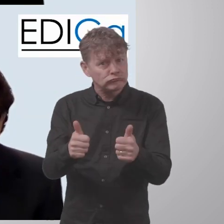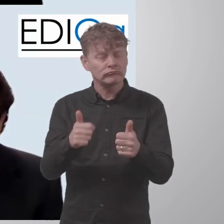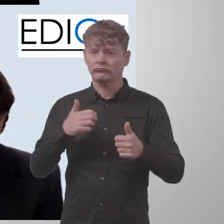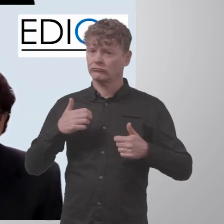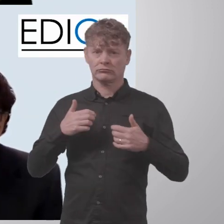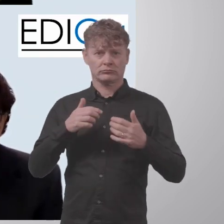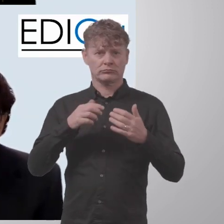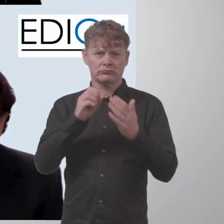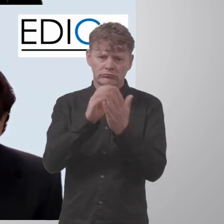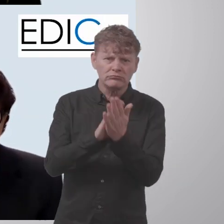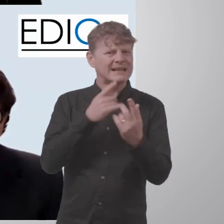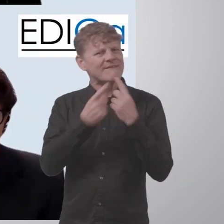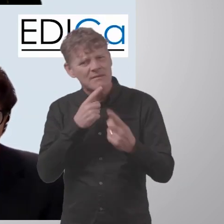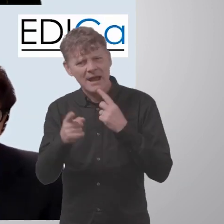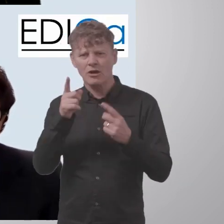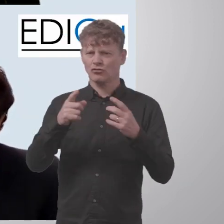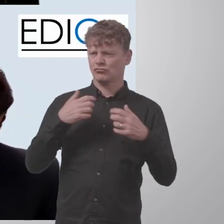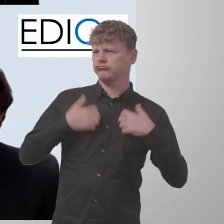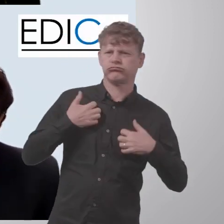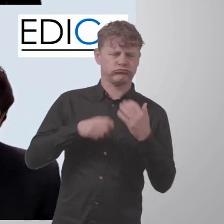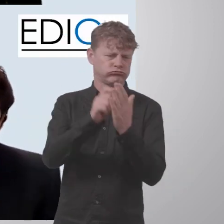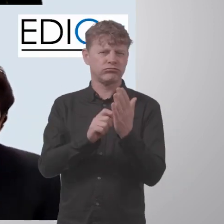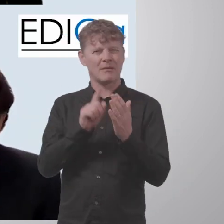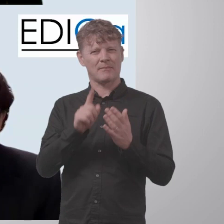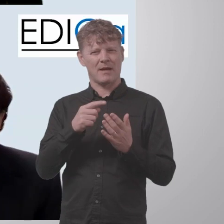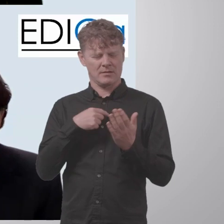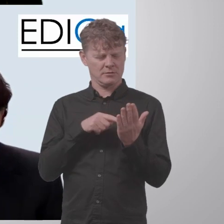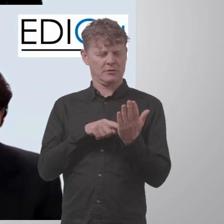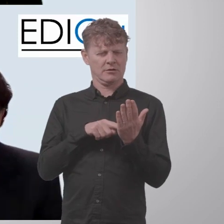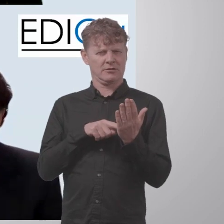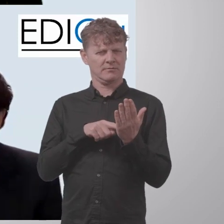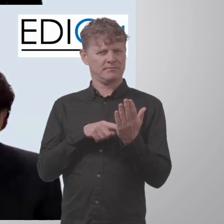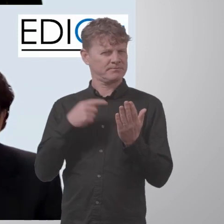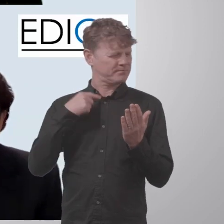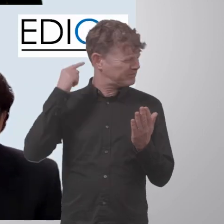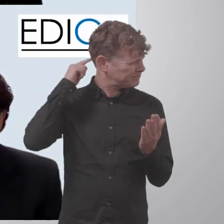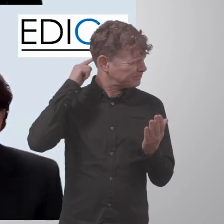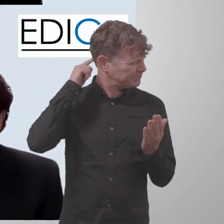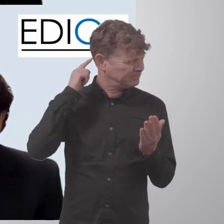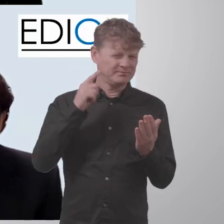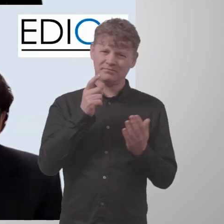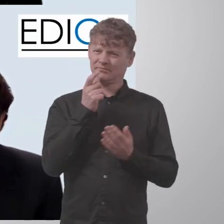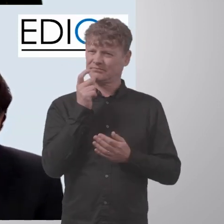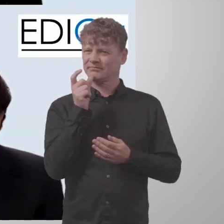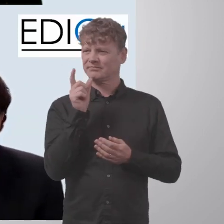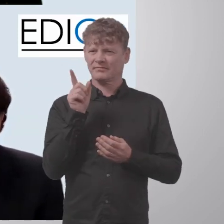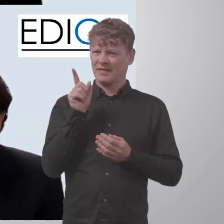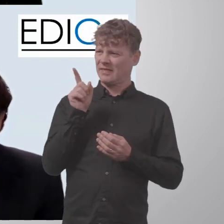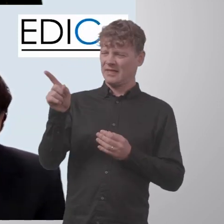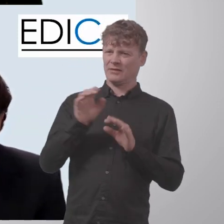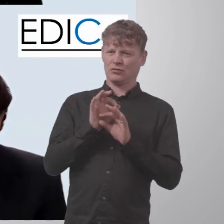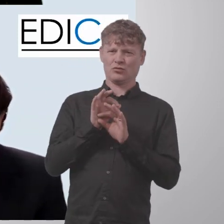issues involved, but I couldn't help feeling that, you know, the term that I would use now is that they weren't very much based on